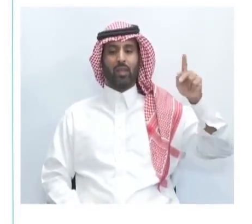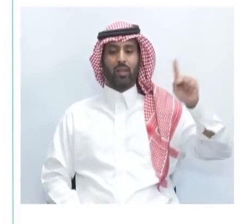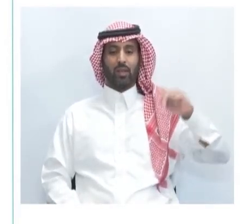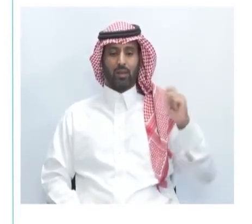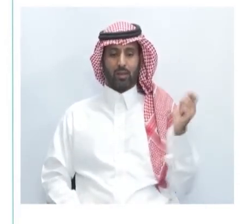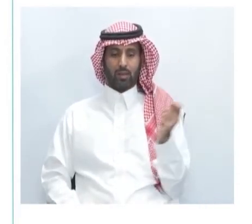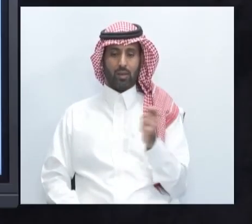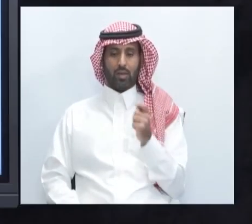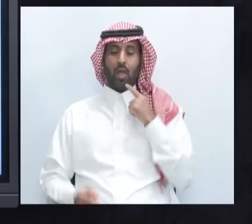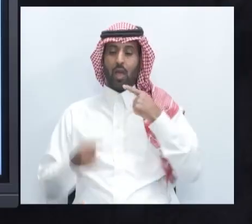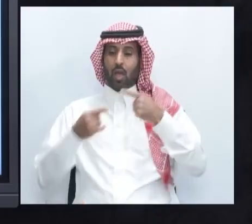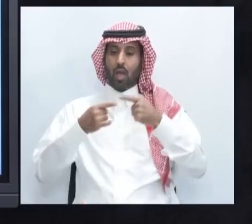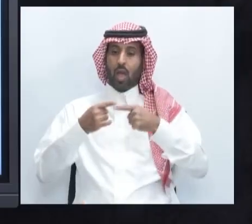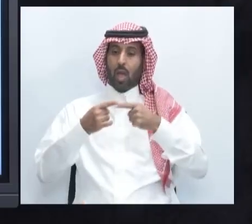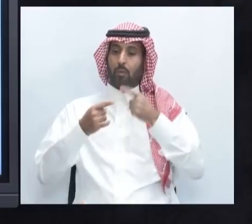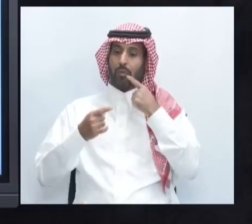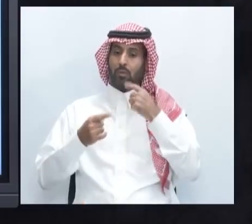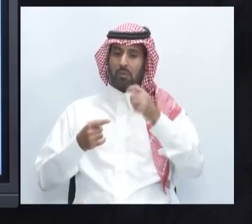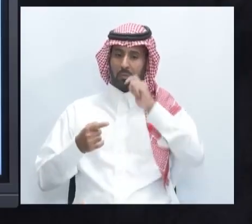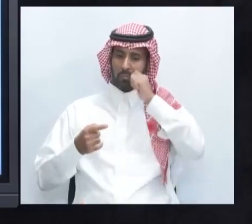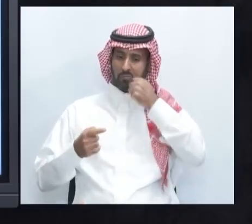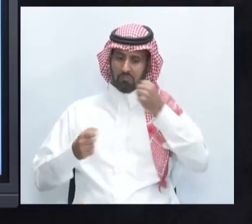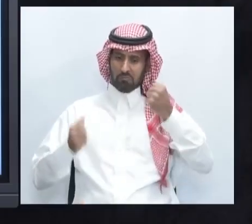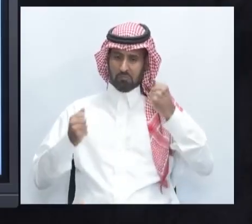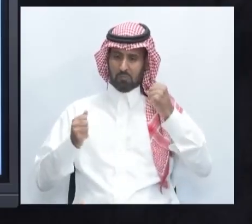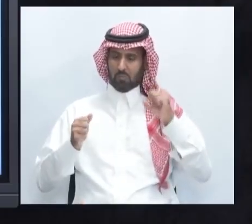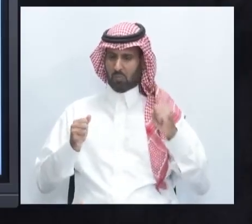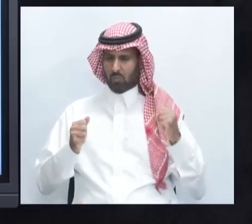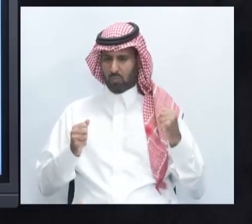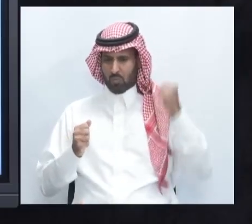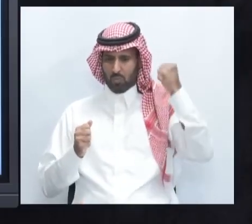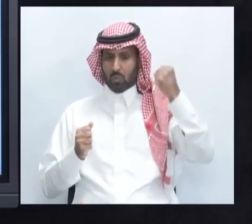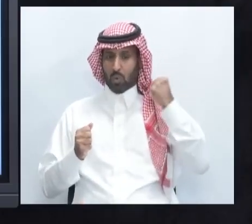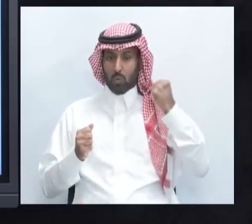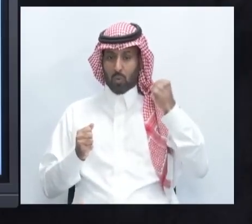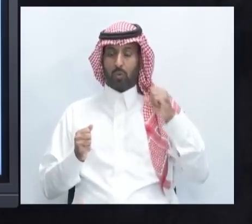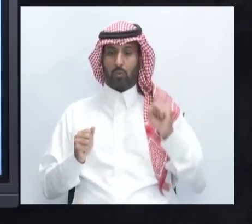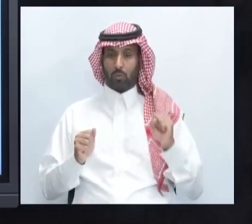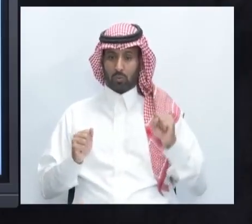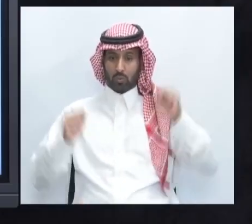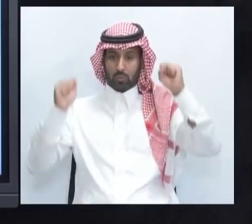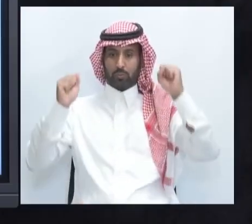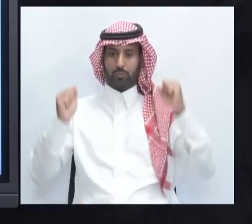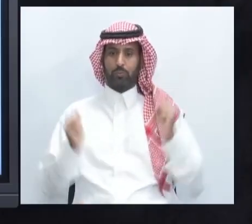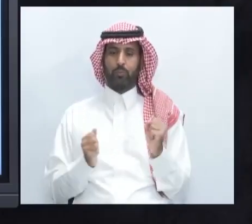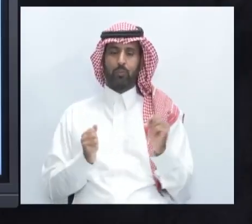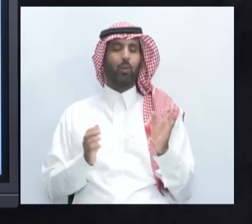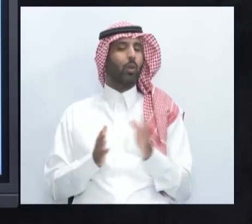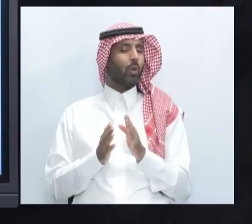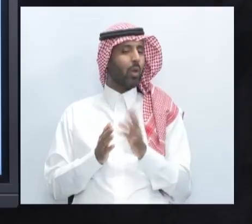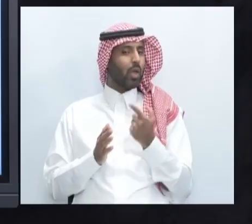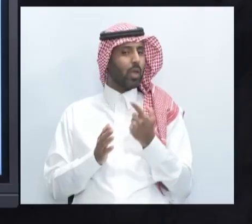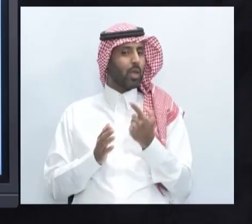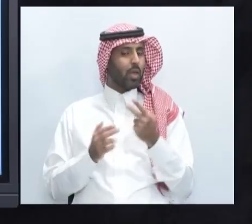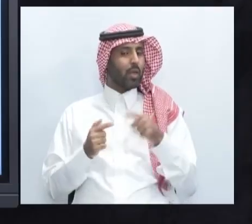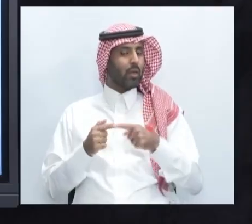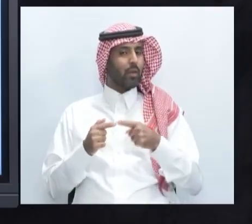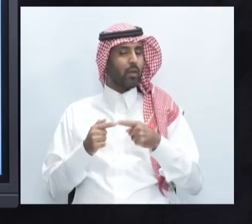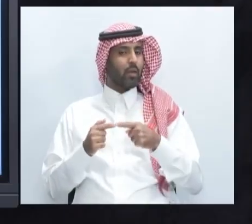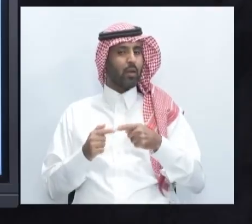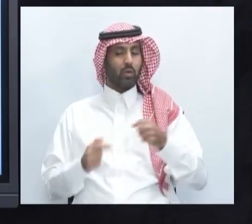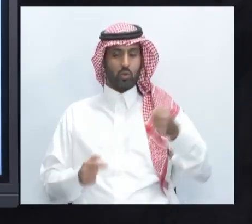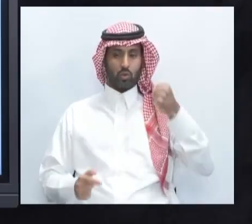Okay, the opposite, we have a man here who's what? Carrying something big. Okay, heavy. So, what is it? It's